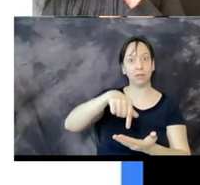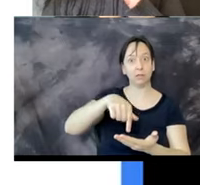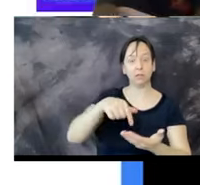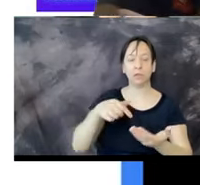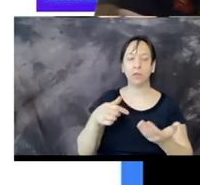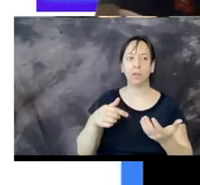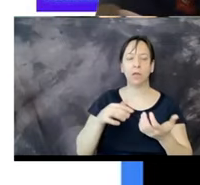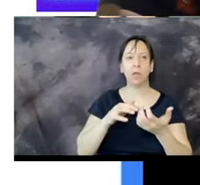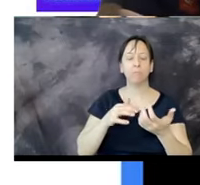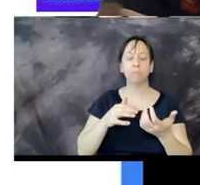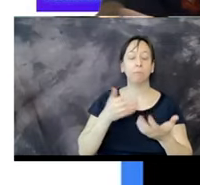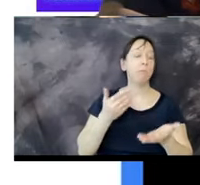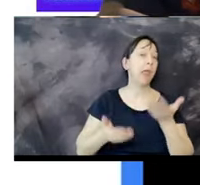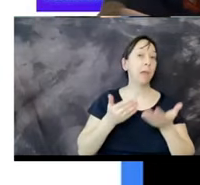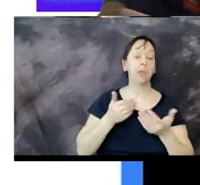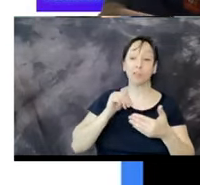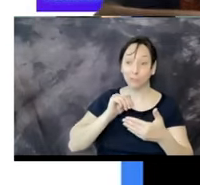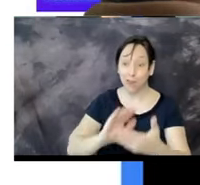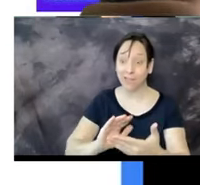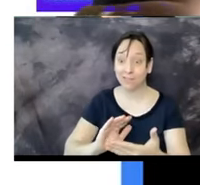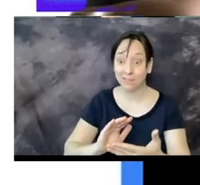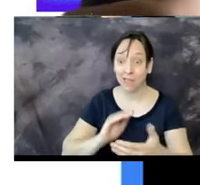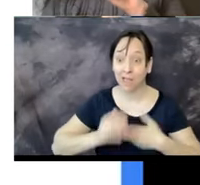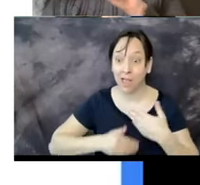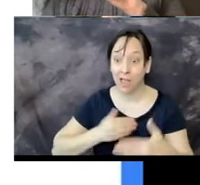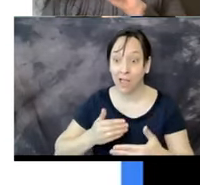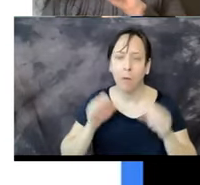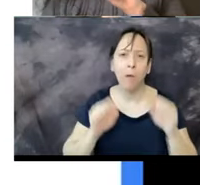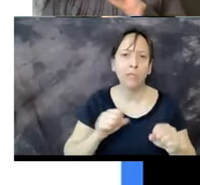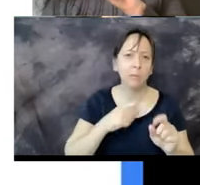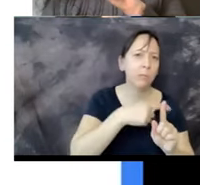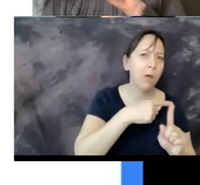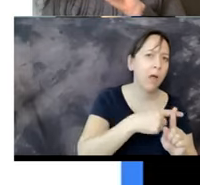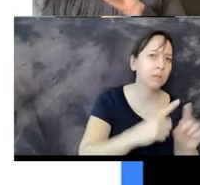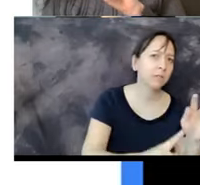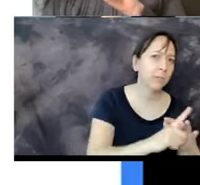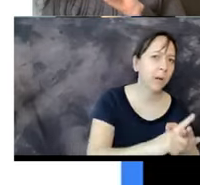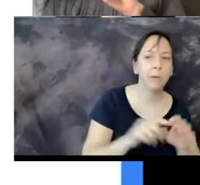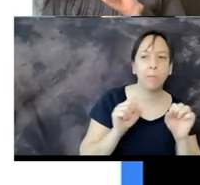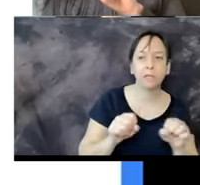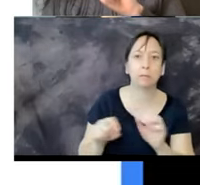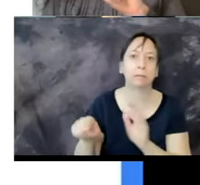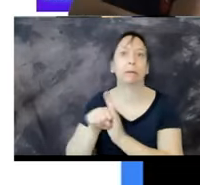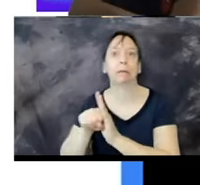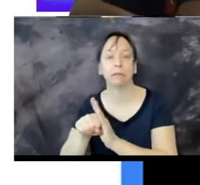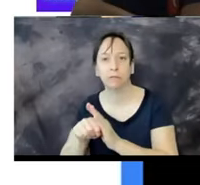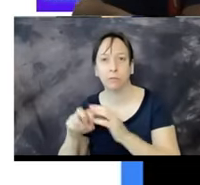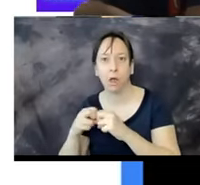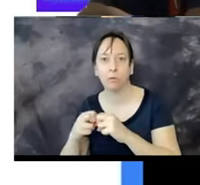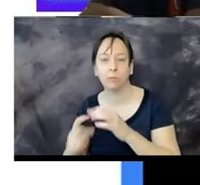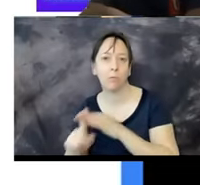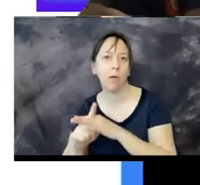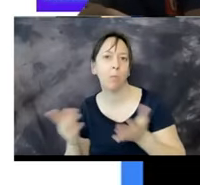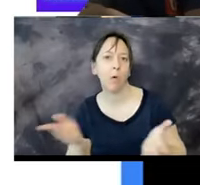What are some of the challenges that might they come up? Amber? Put those answers in the chat. Genna, did you want to add